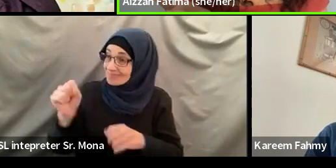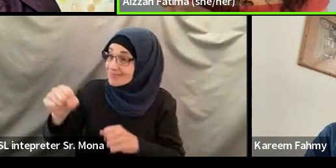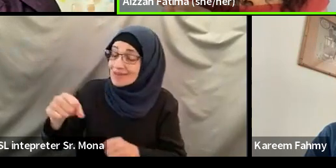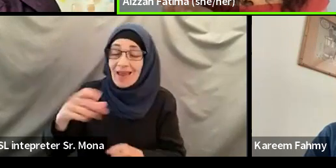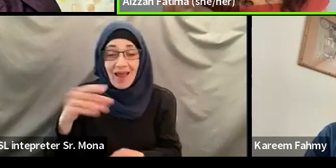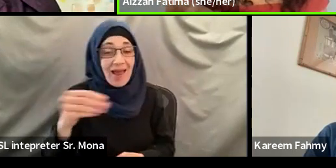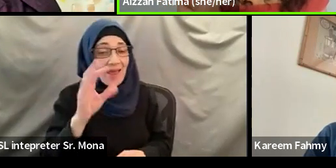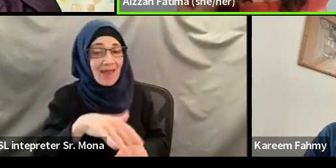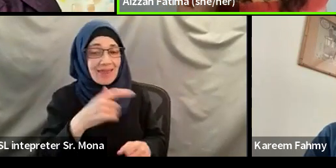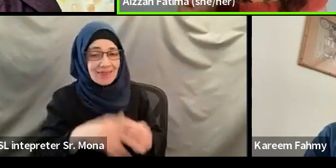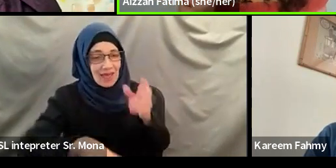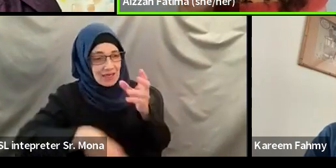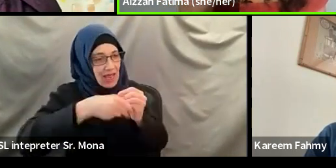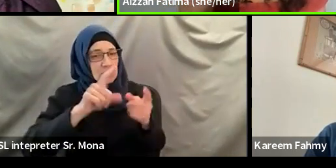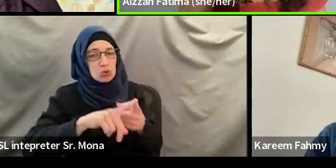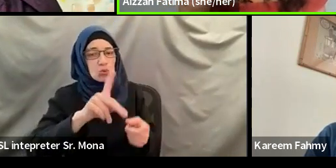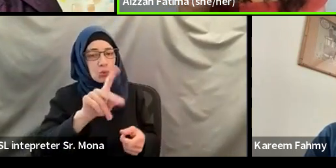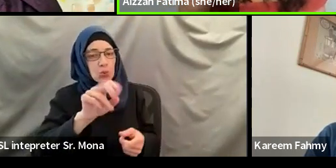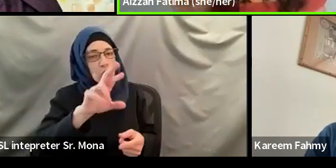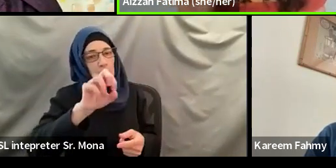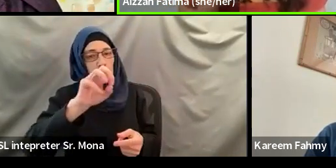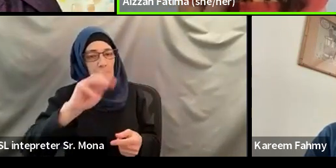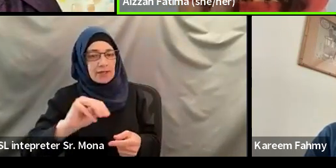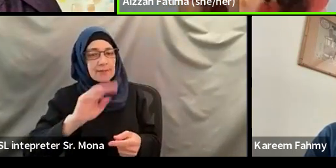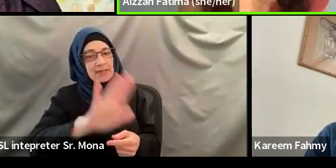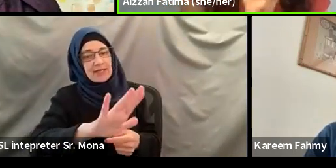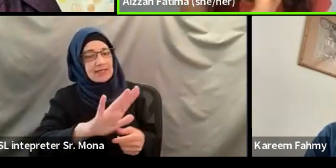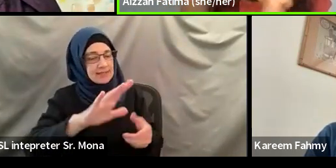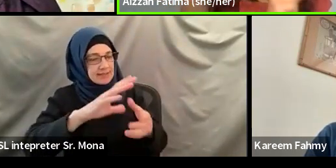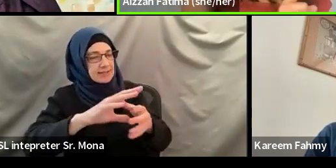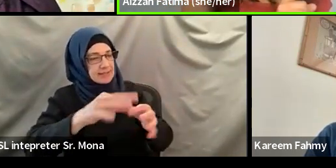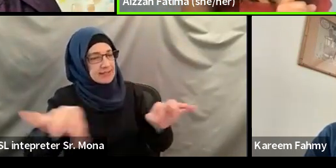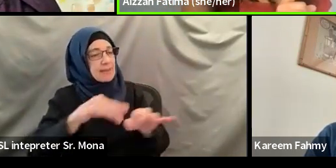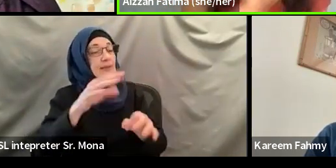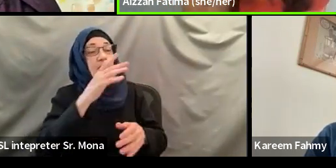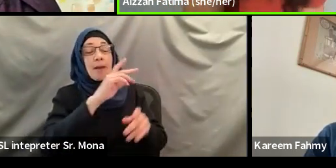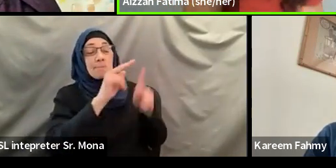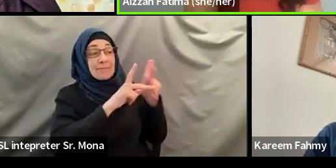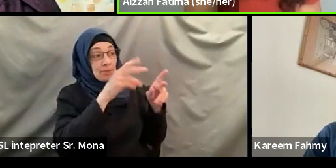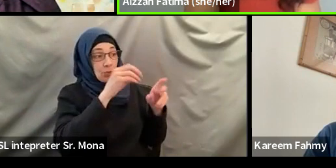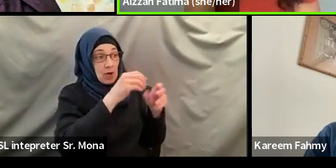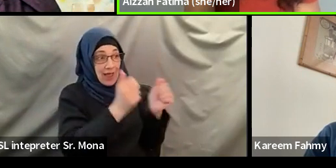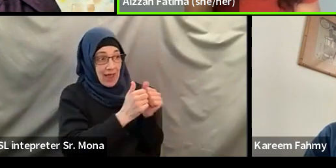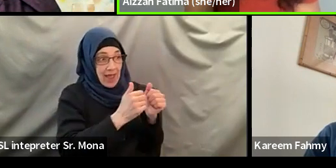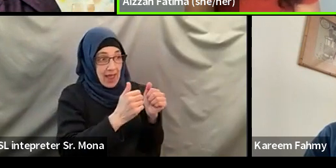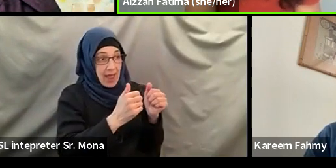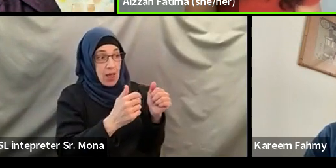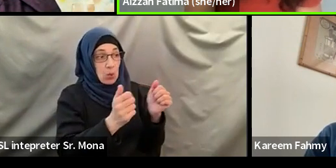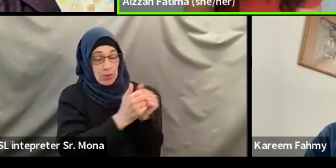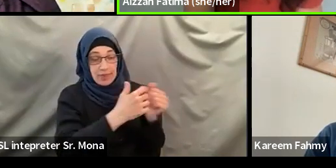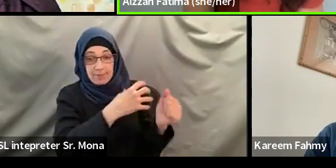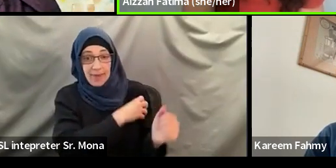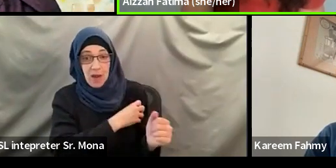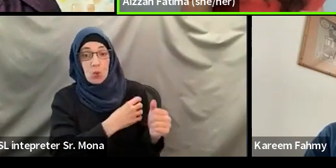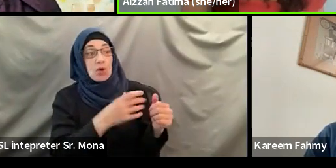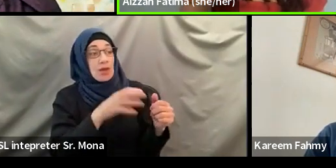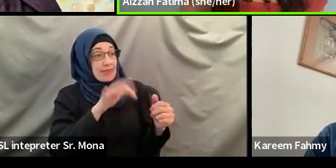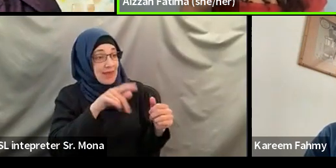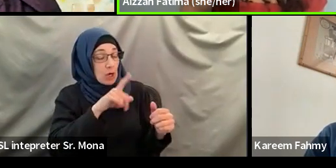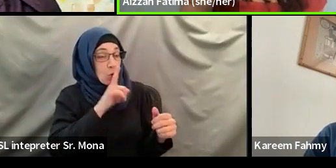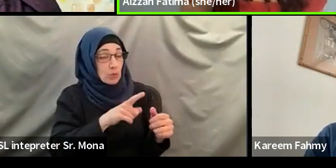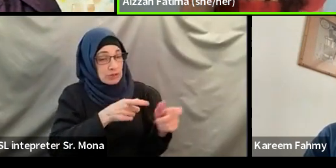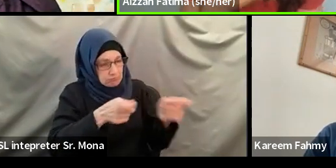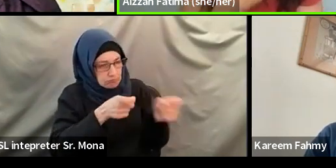earlier. You know, it's just like sometimes people in places of power who are programming your work have a very specific lens that they see. So